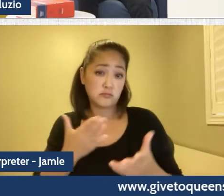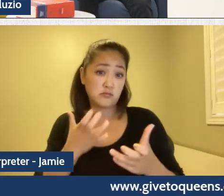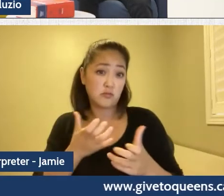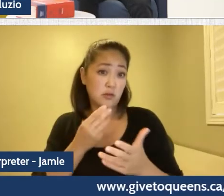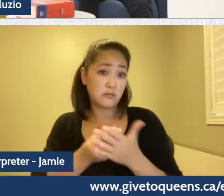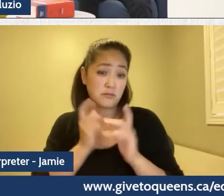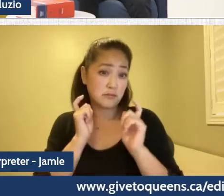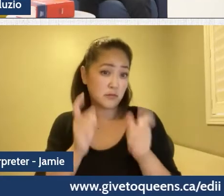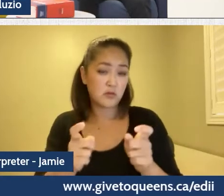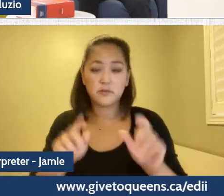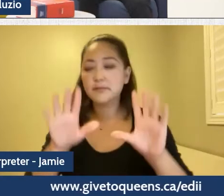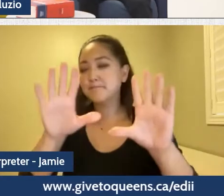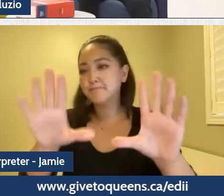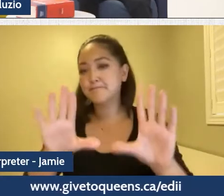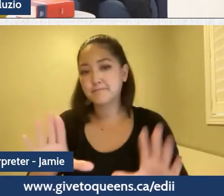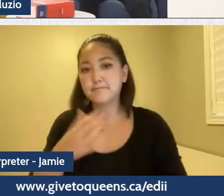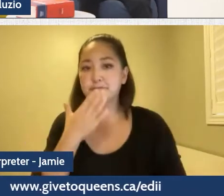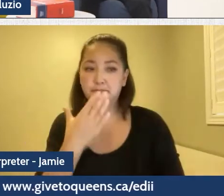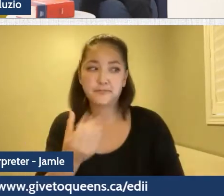awesome.